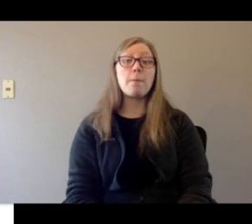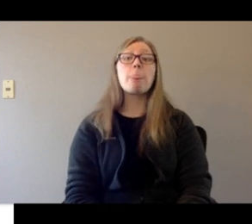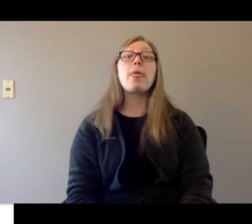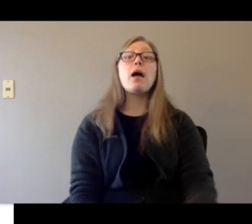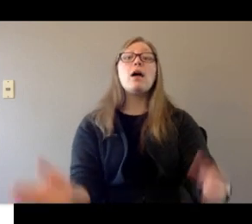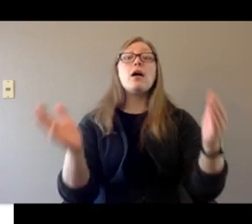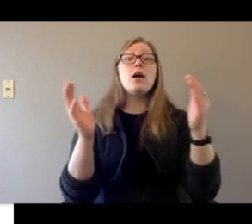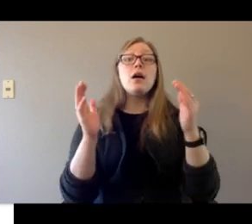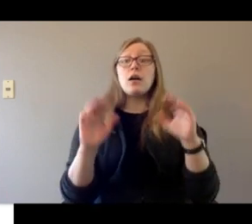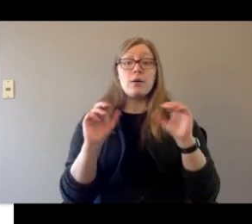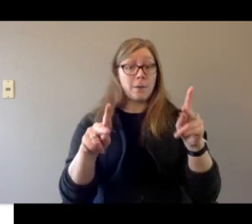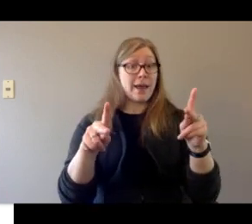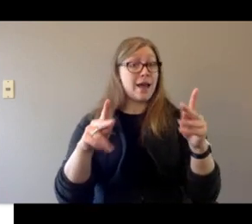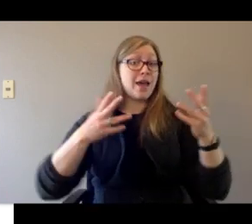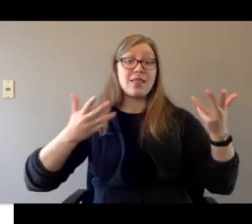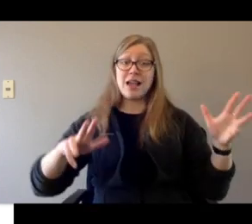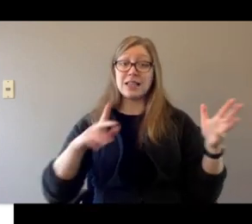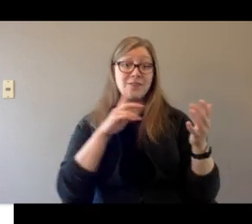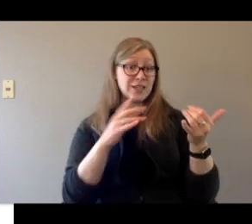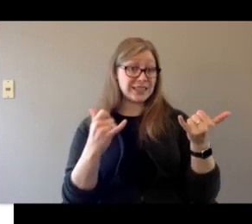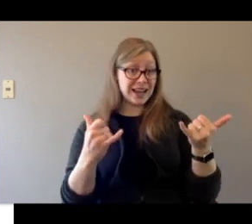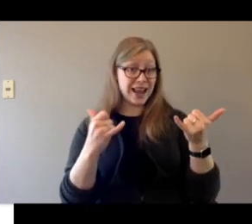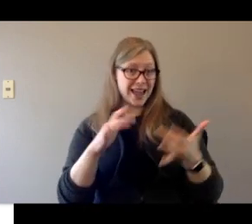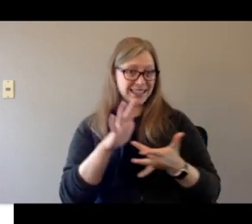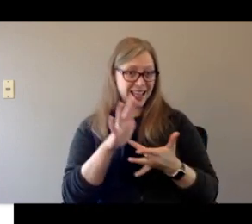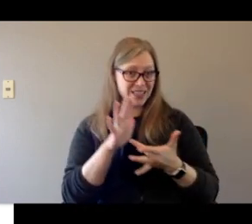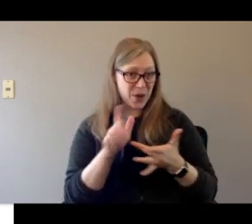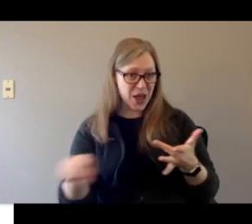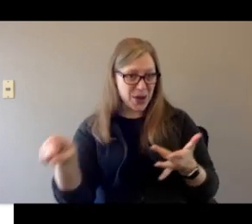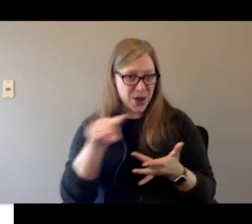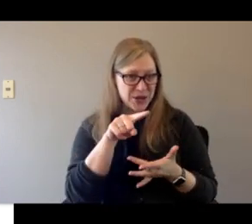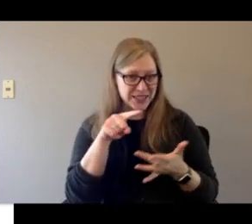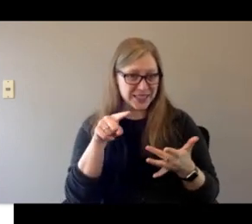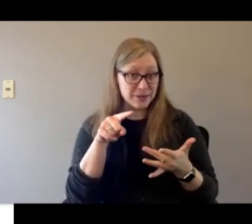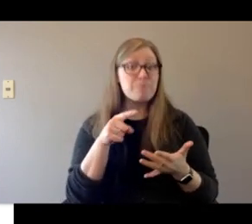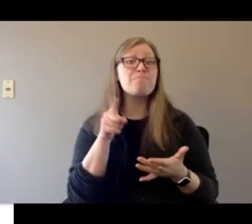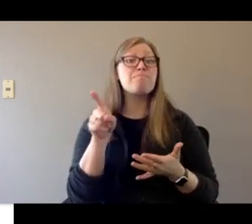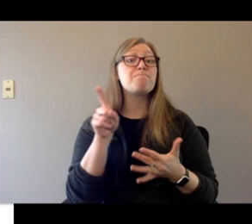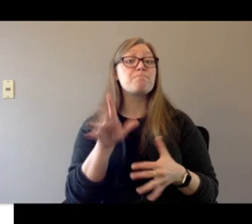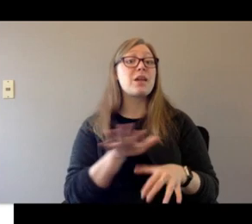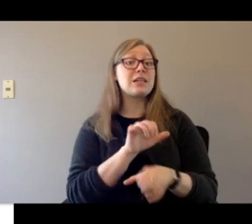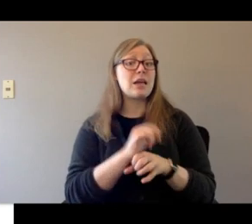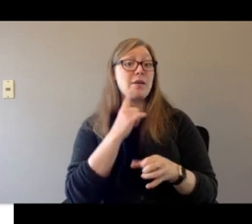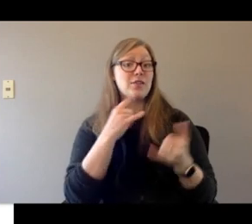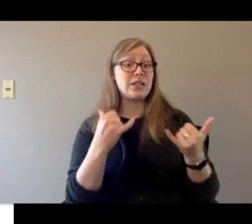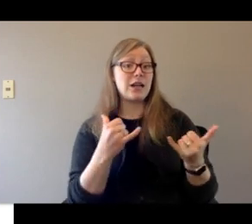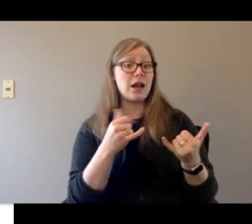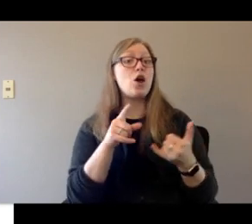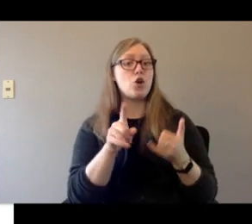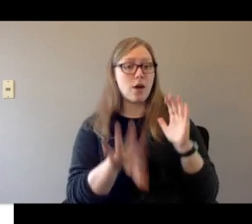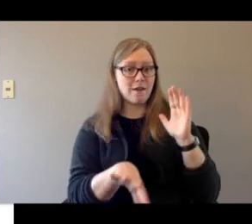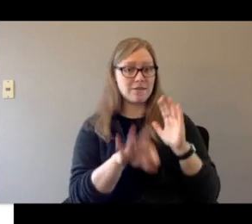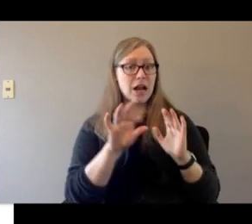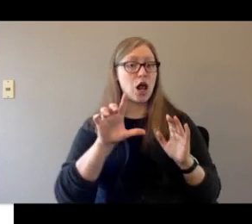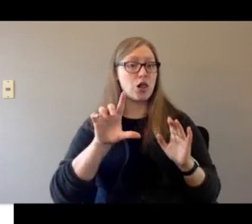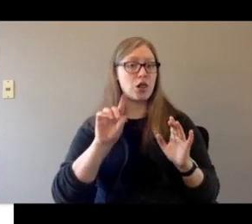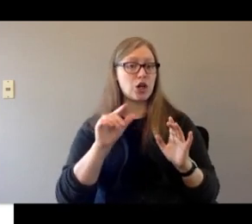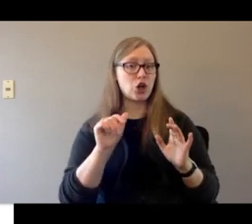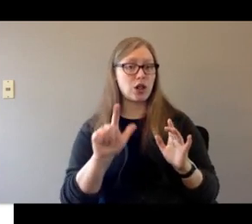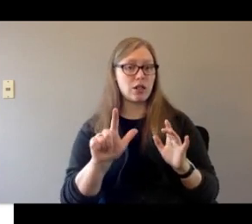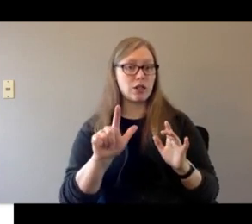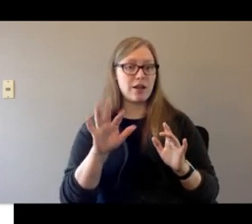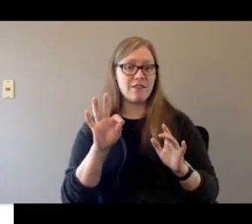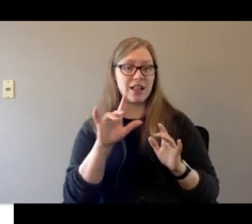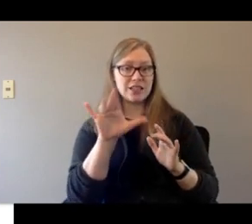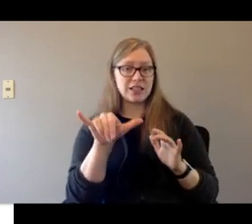All right, that's it for today, 10th graders. Here is your assignment. You are going to locate the logical fallacy quiz in